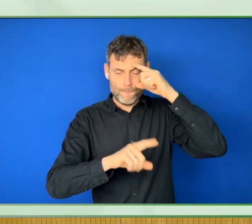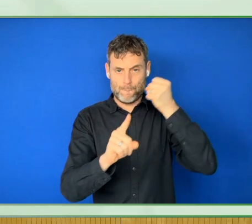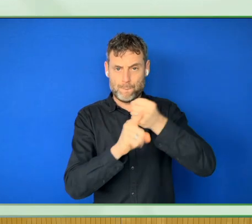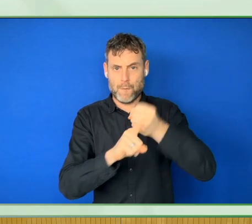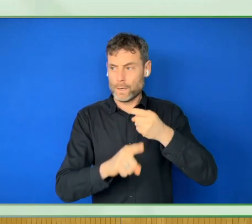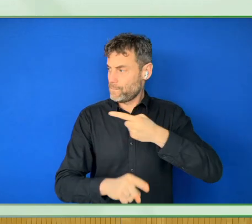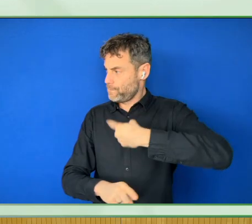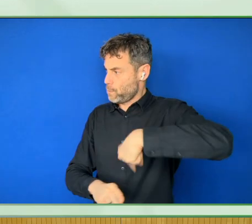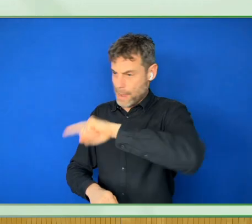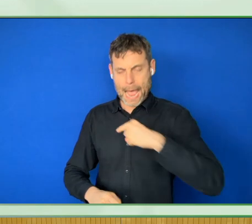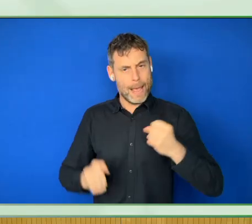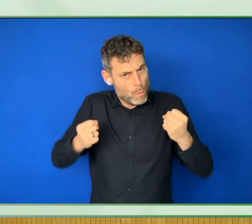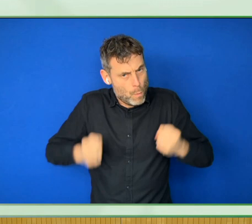lawyers,